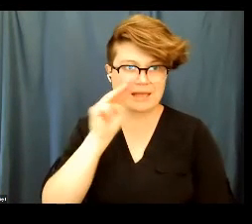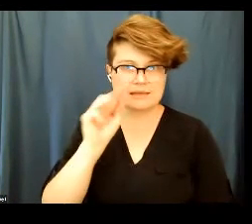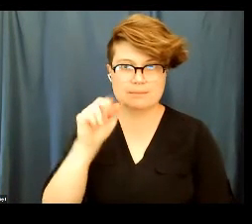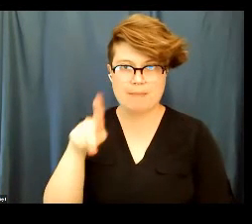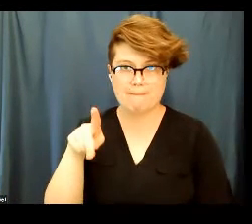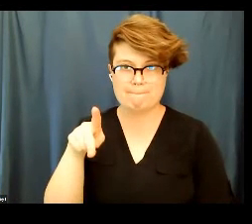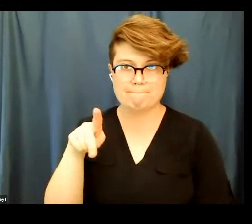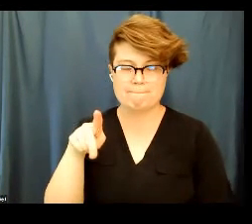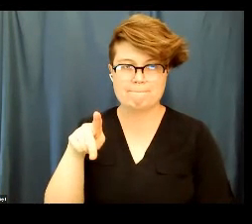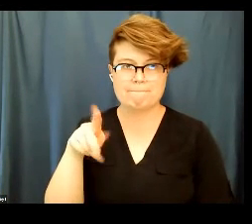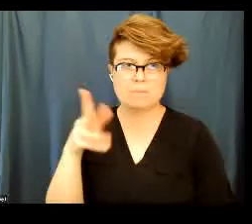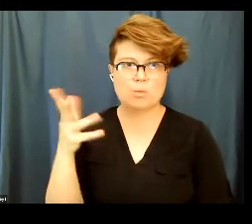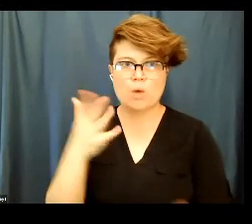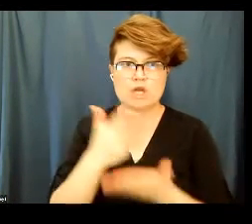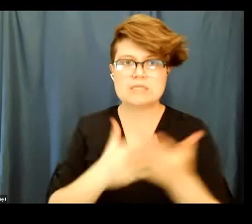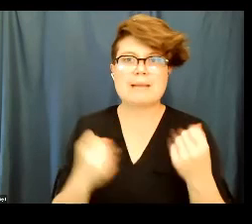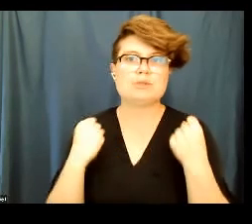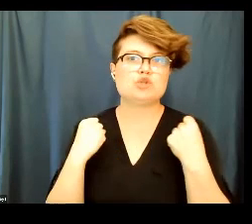What are some of the strengths?